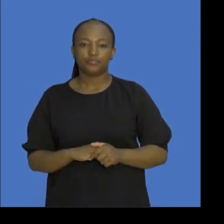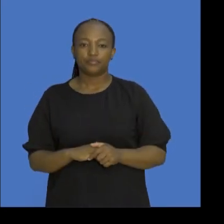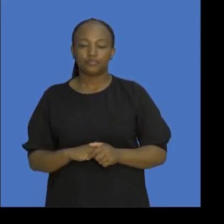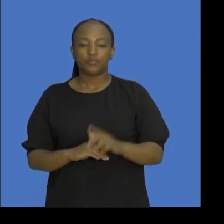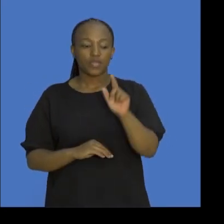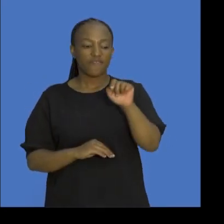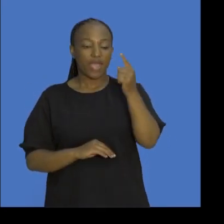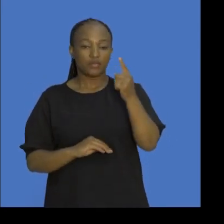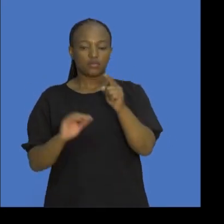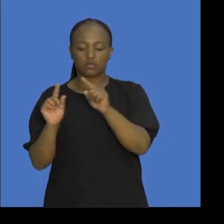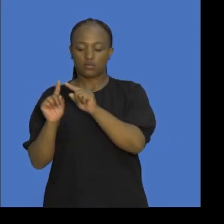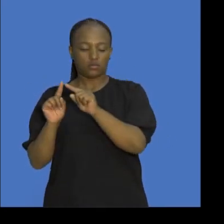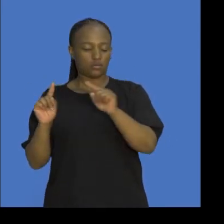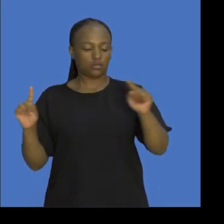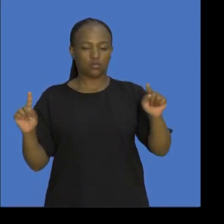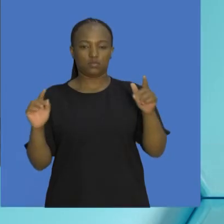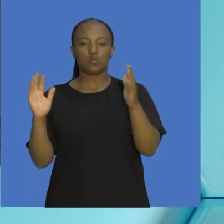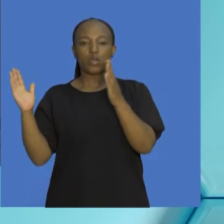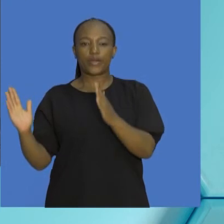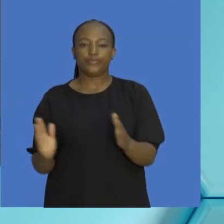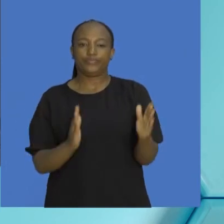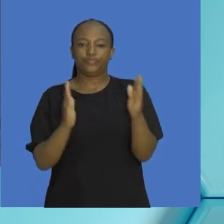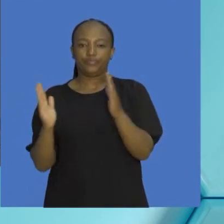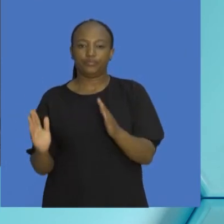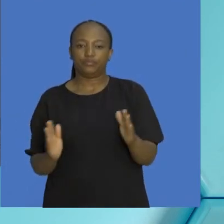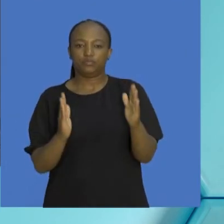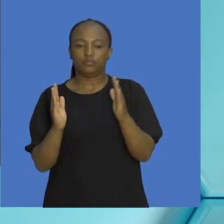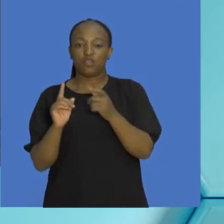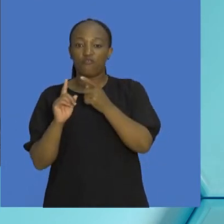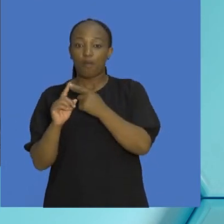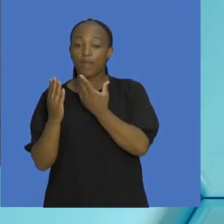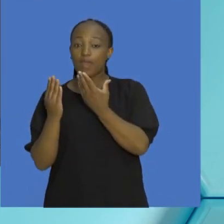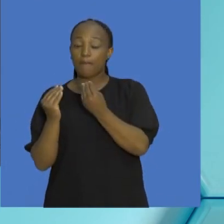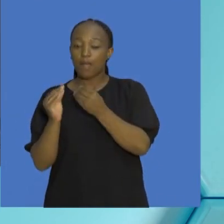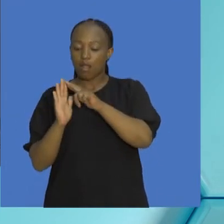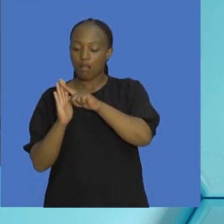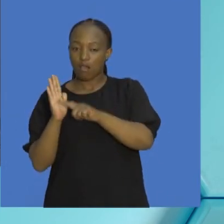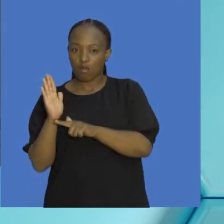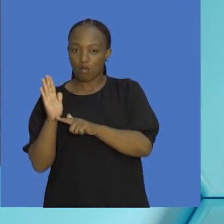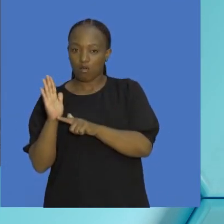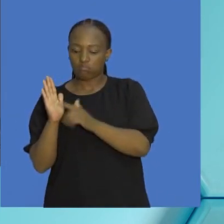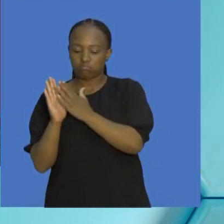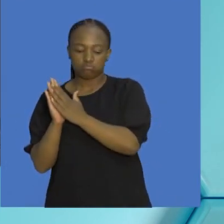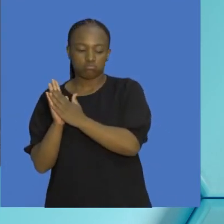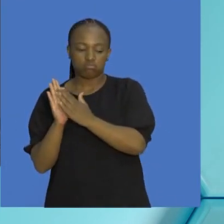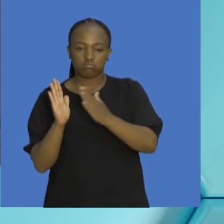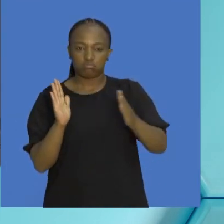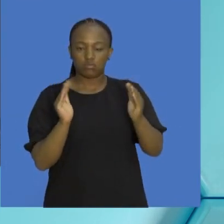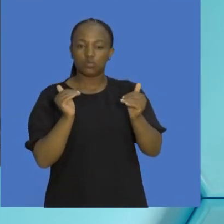10. So firstly, what we need to do is to arrange our data from the